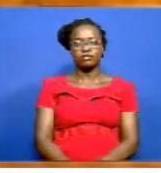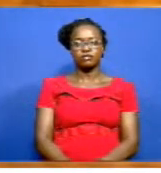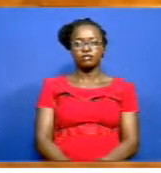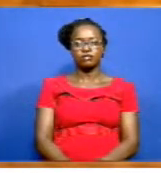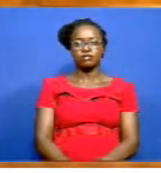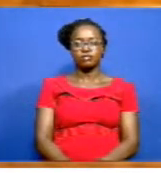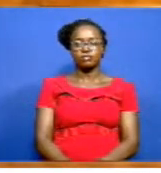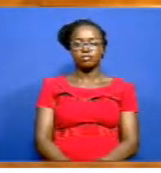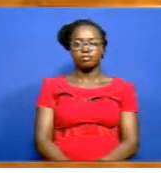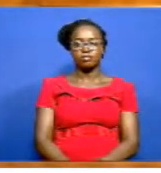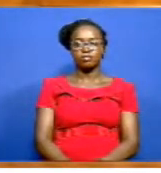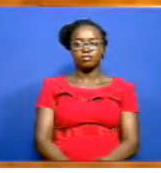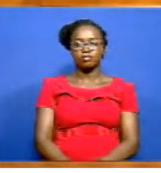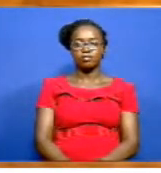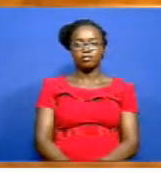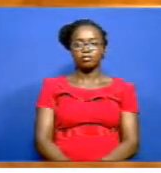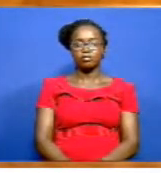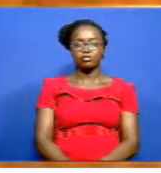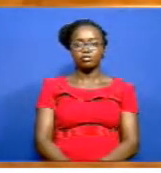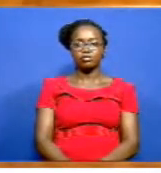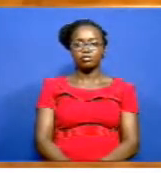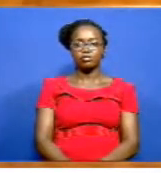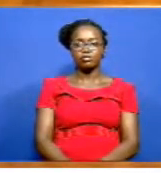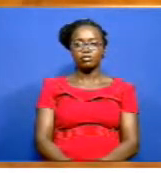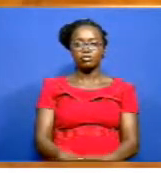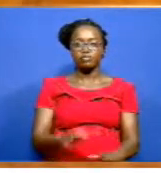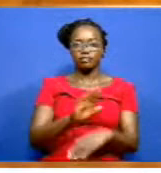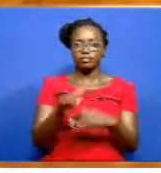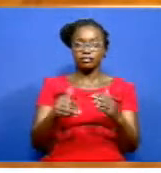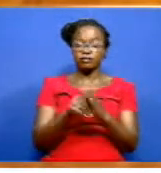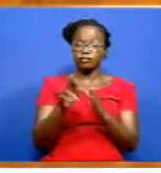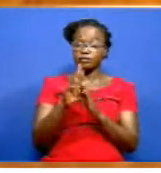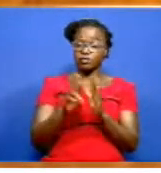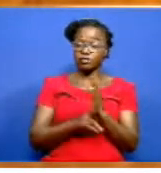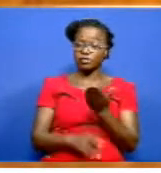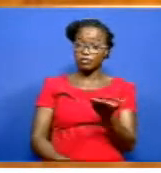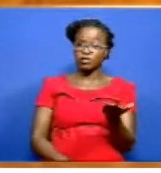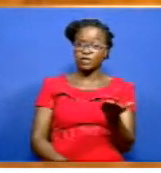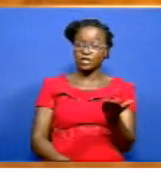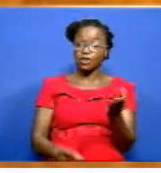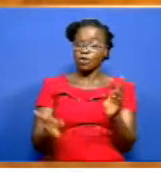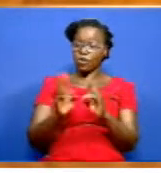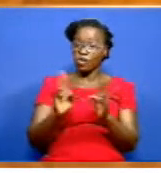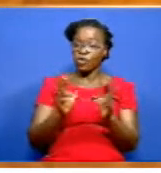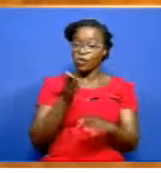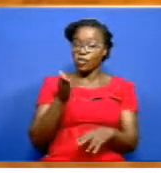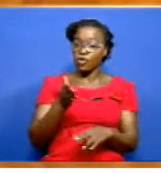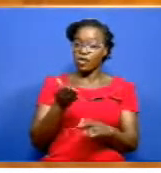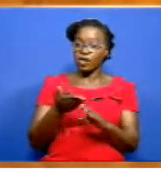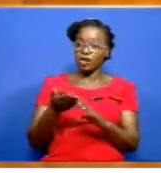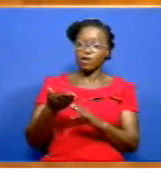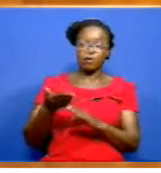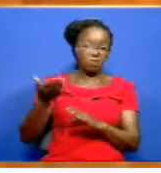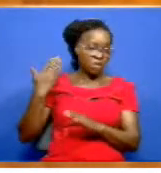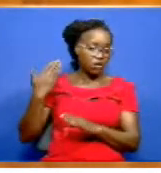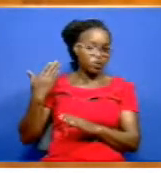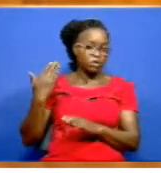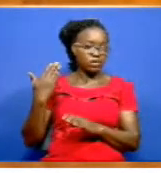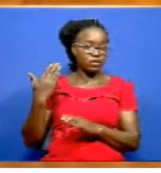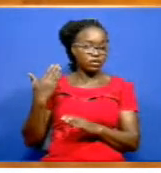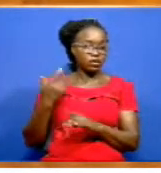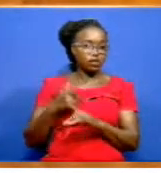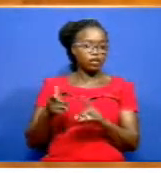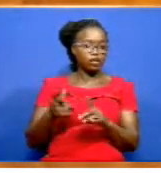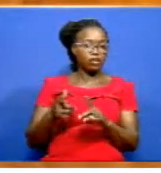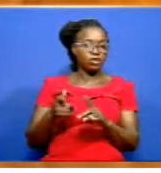Let it be noted that all these rules already exist in the past, but they